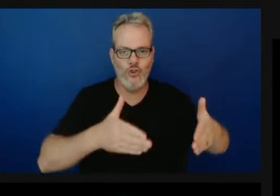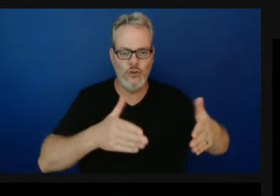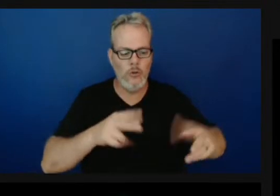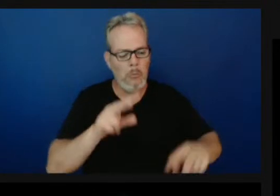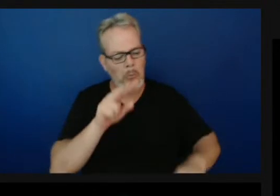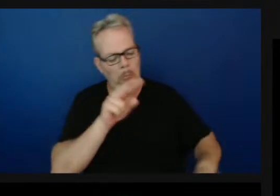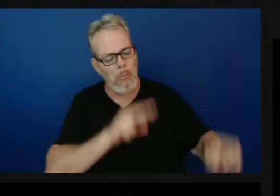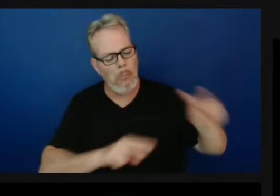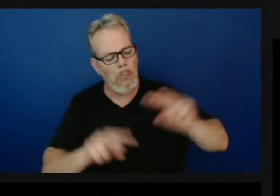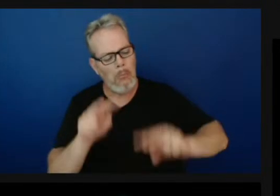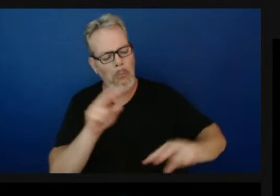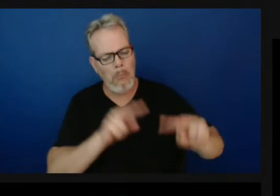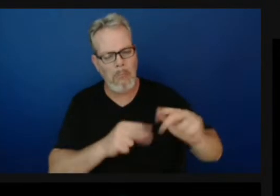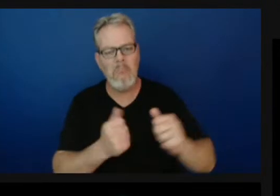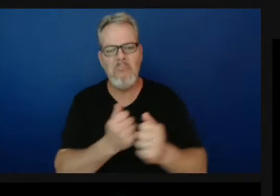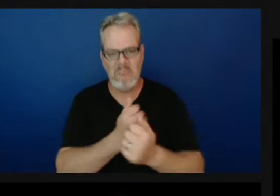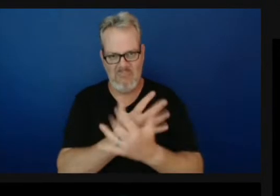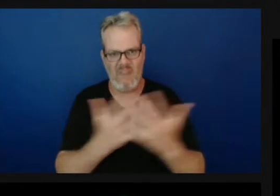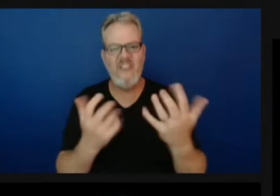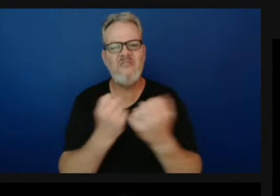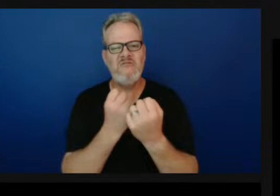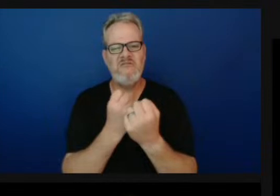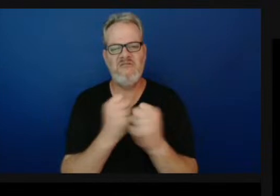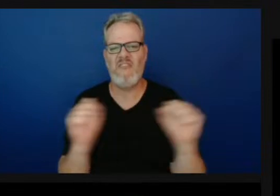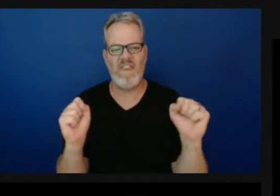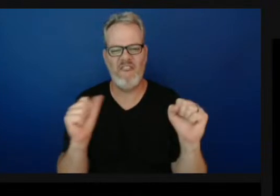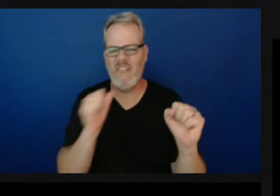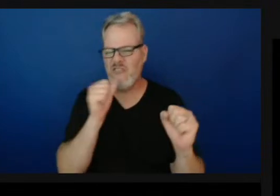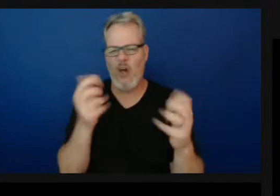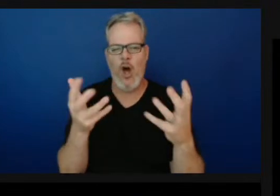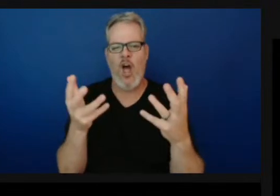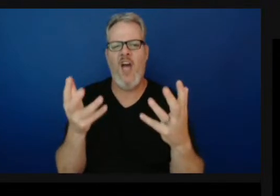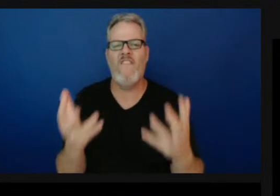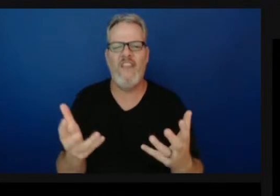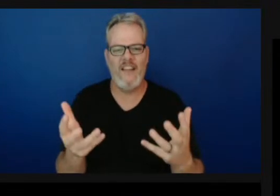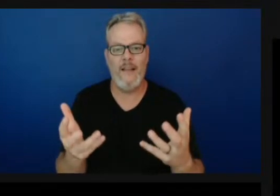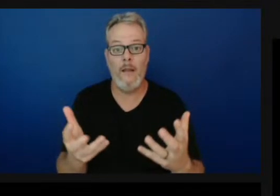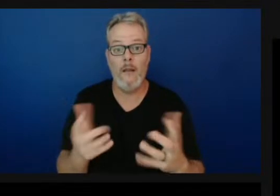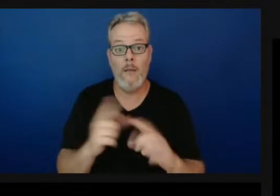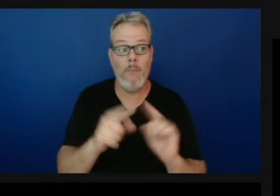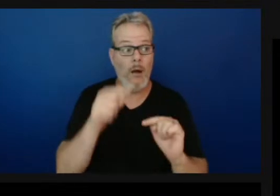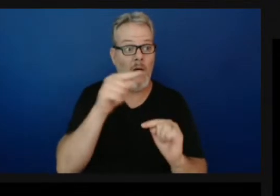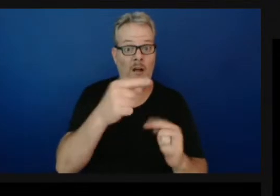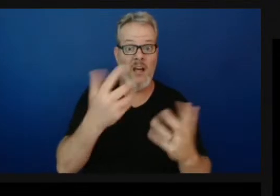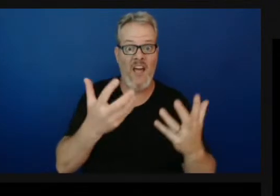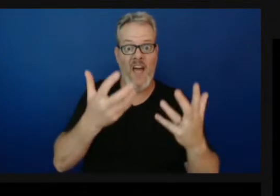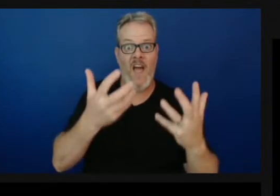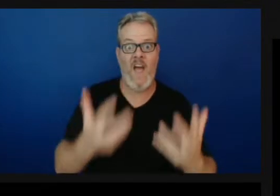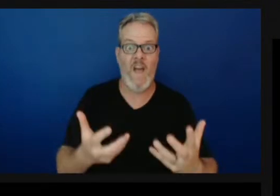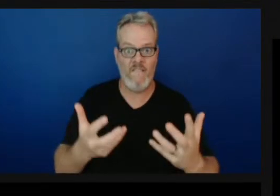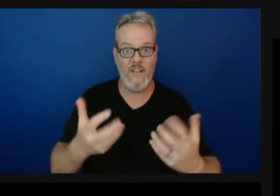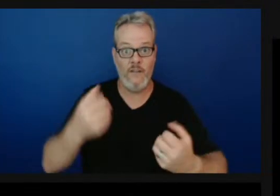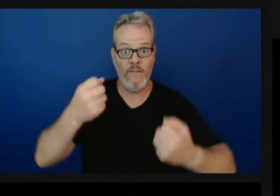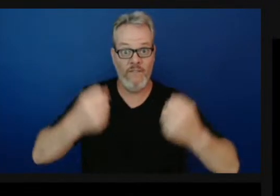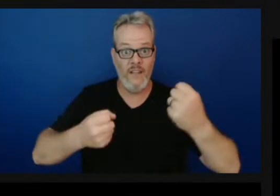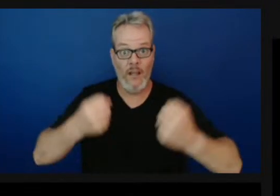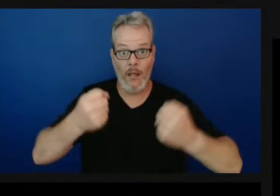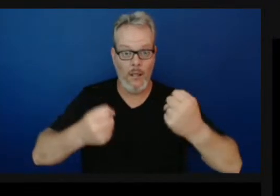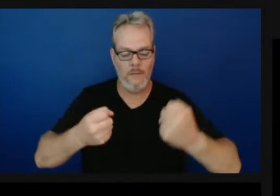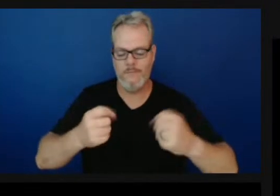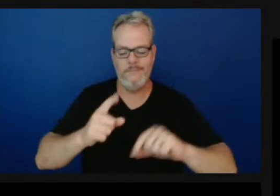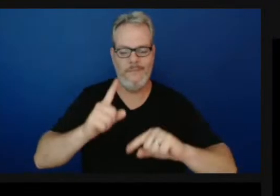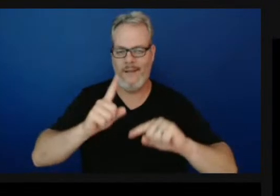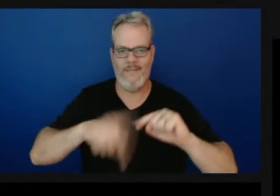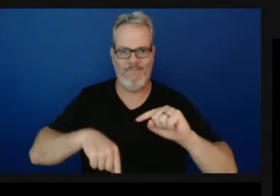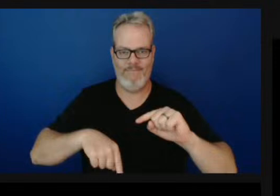for pedestrians and bicyclists who are not very heavy, but not so for the larger, heavier vehicles at that point in time.